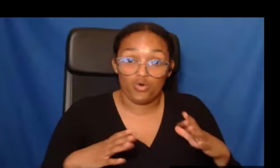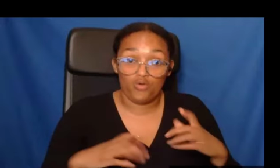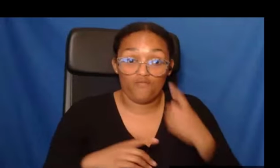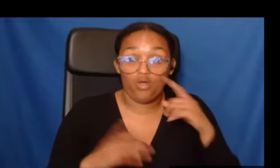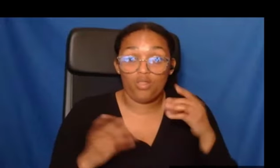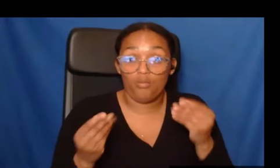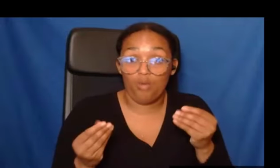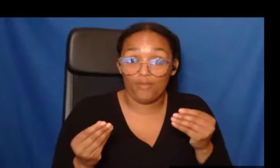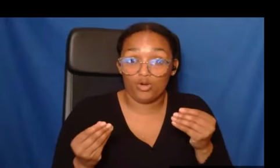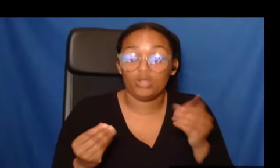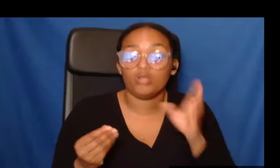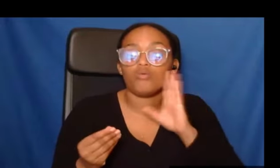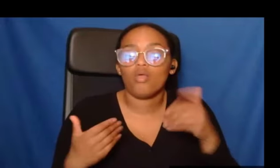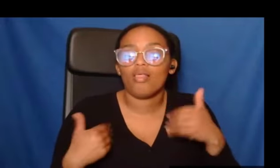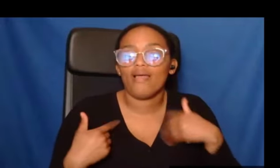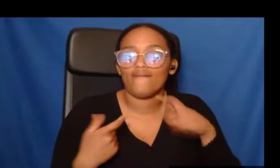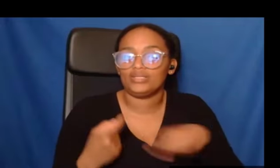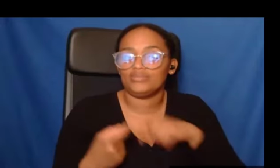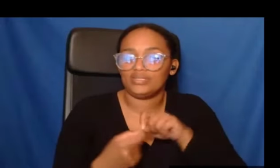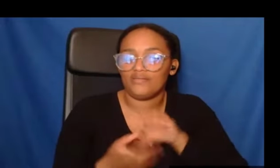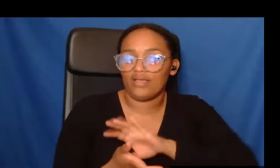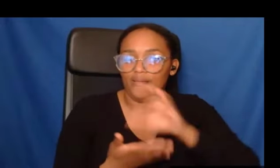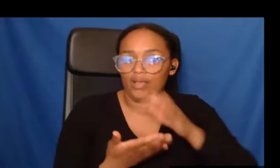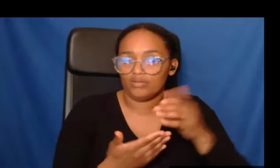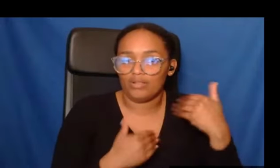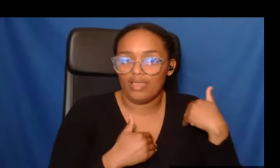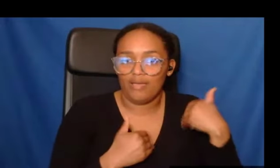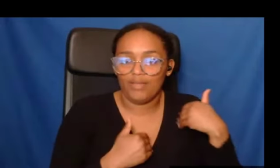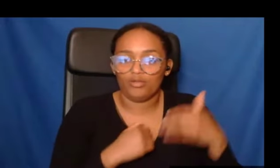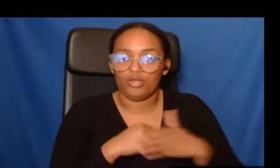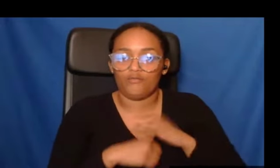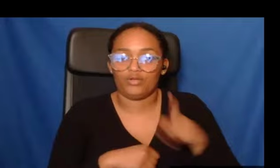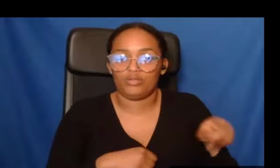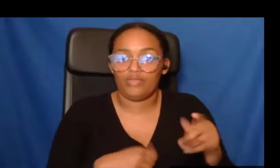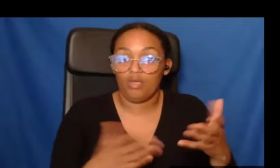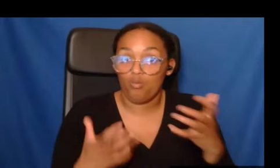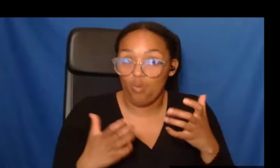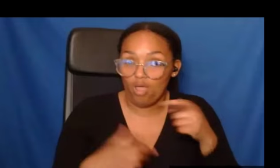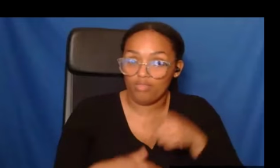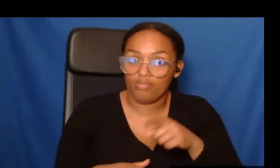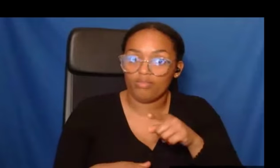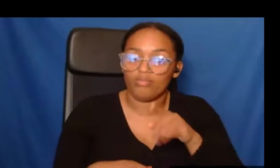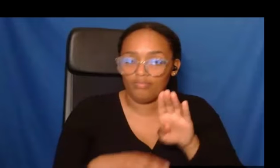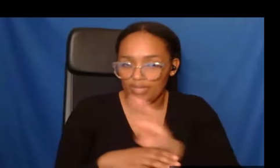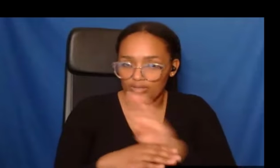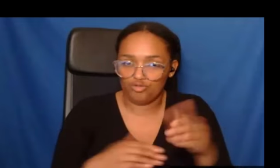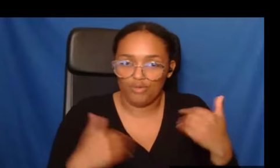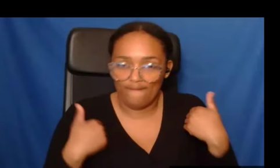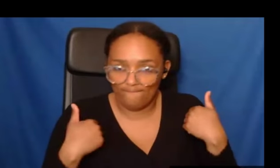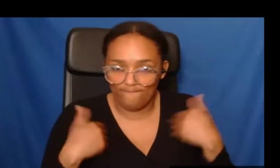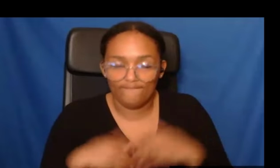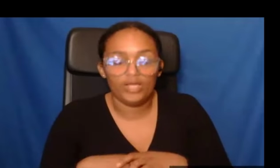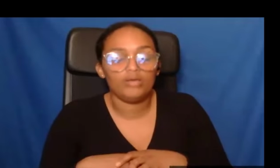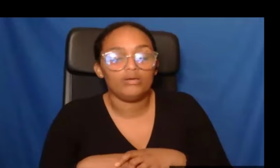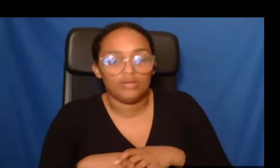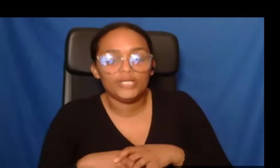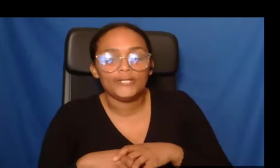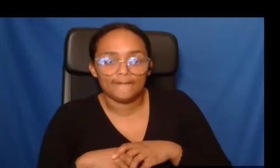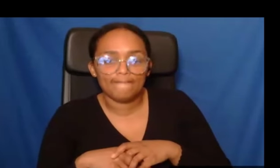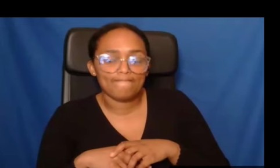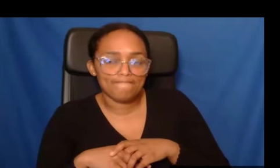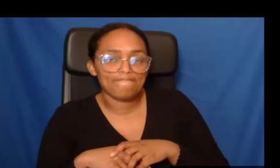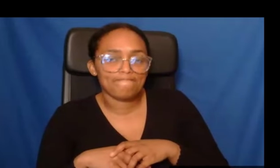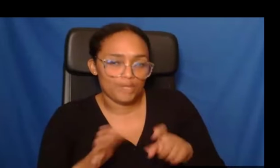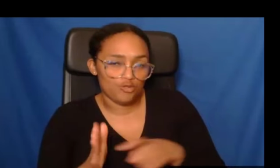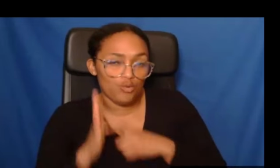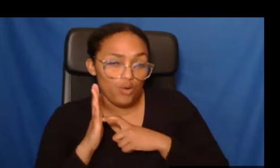very specific amounts of liability coverage they want the business to have. So look at the requirements of